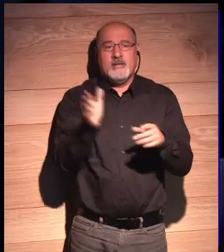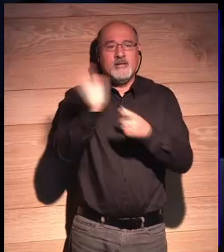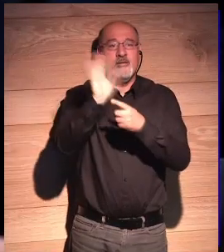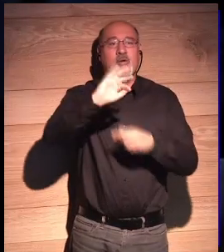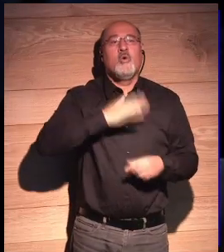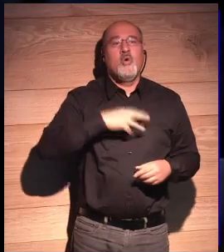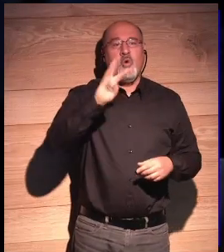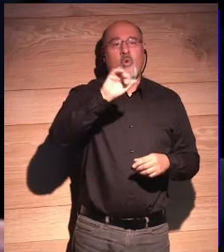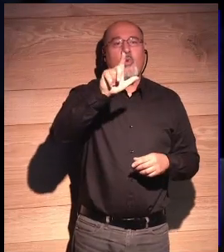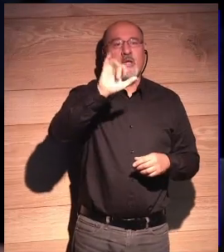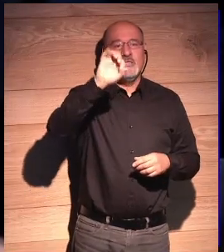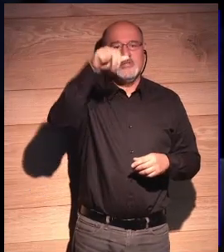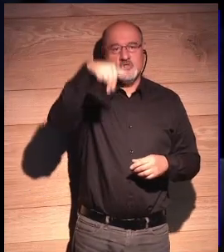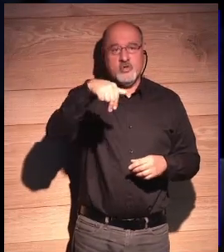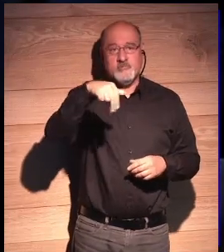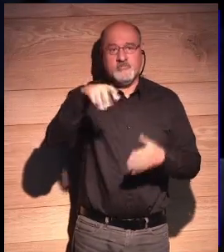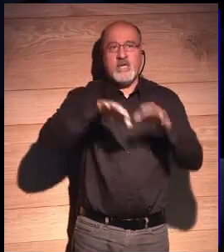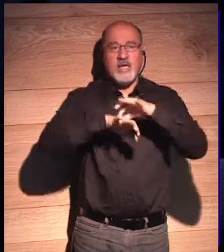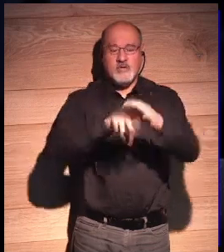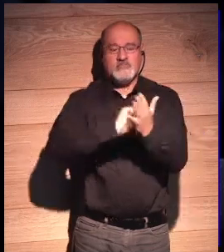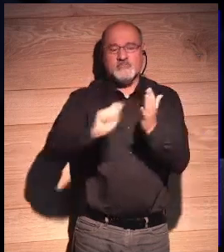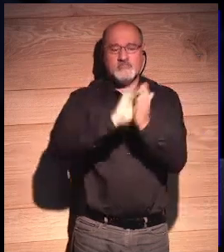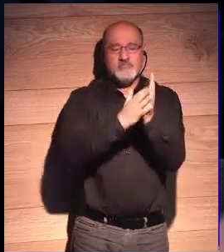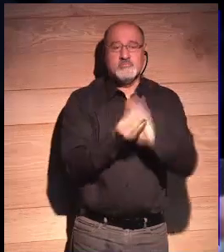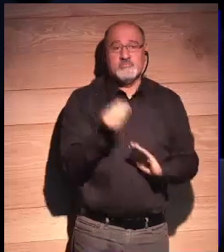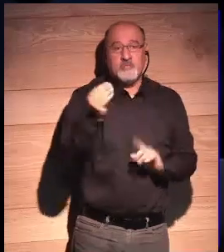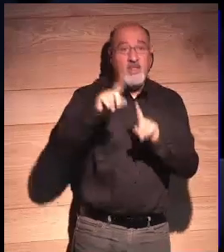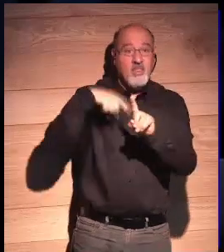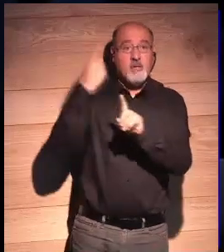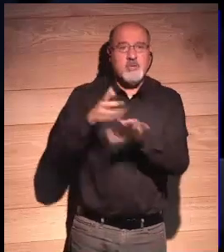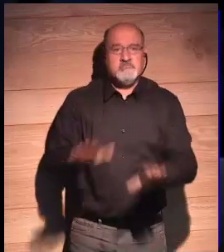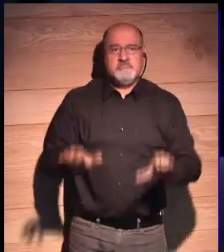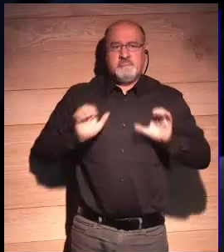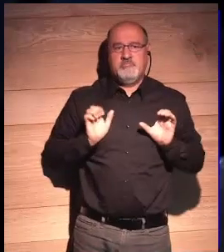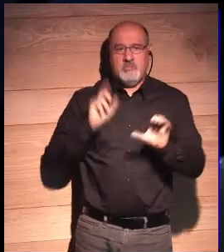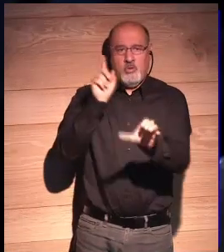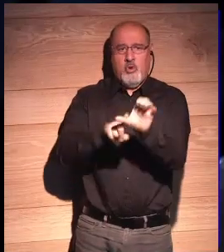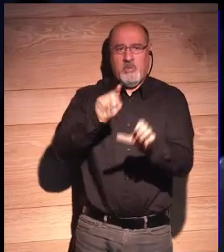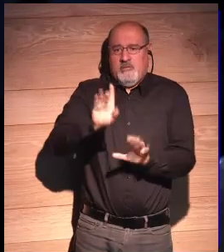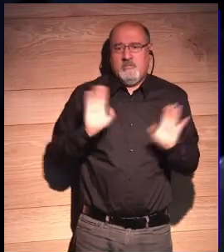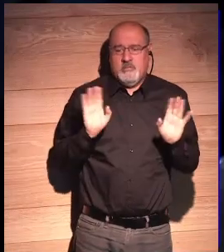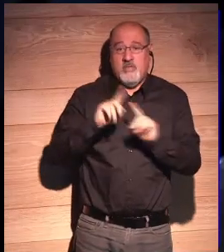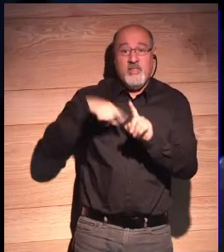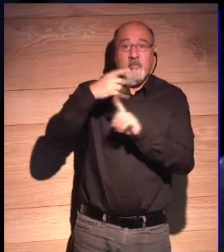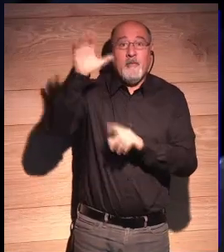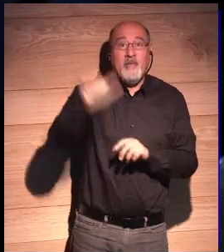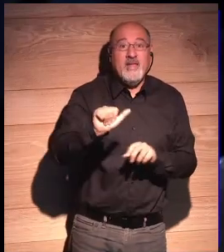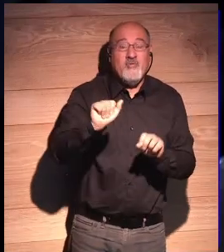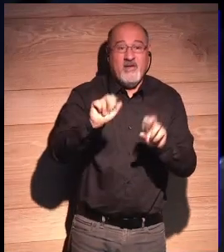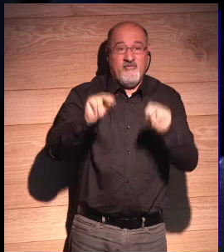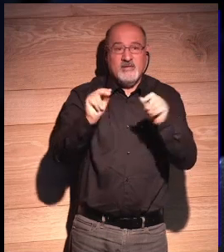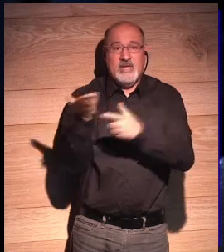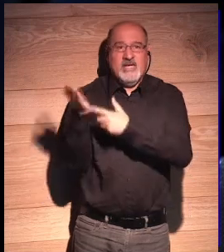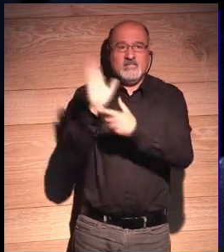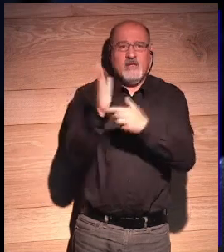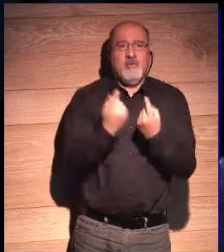written the script and then it was made without my involvement, and I got to see it all finished for the first time, and it felt like, what,